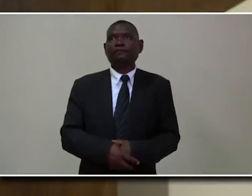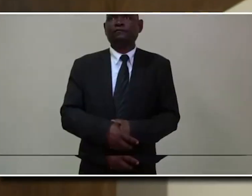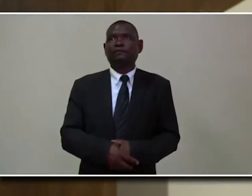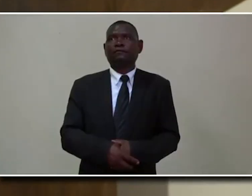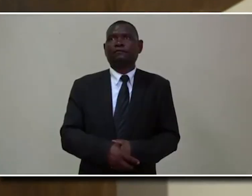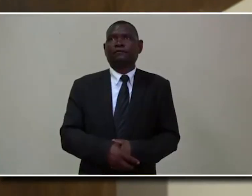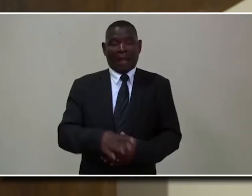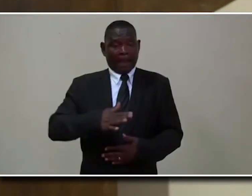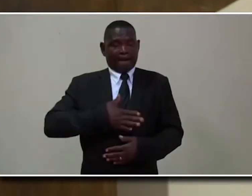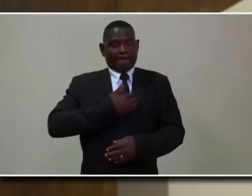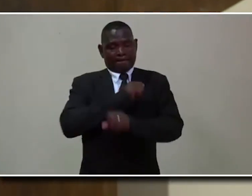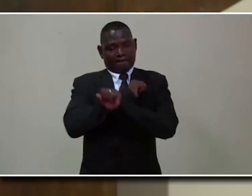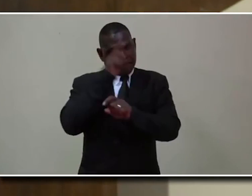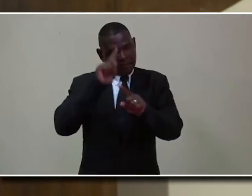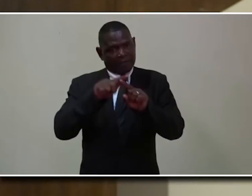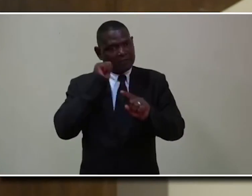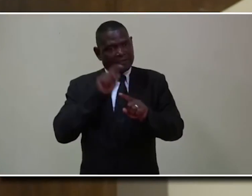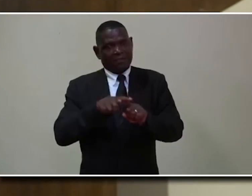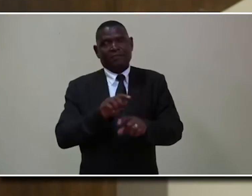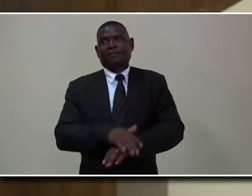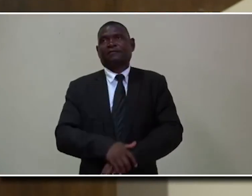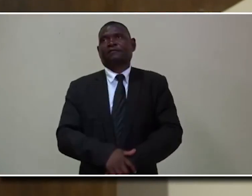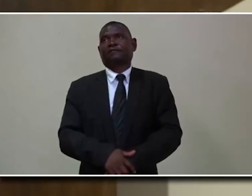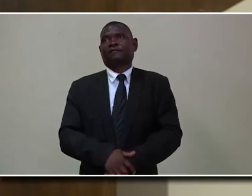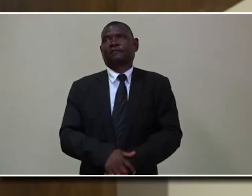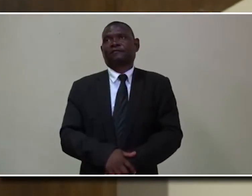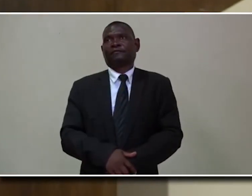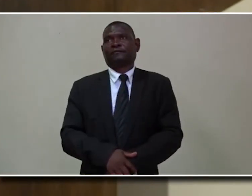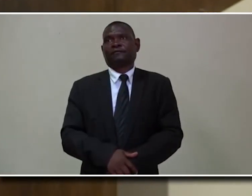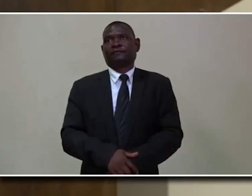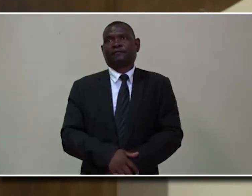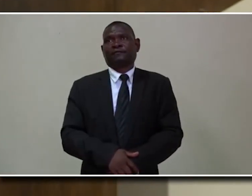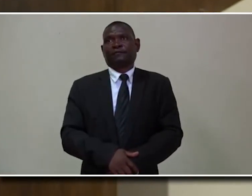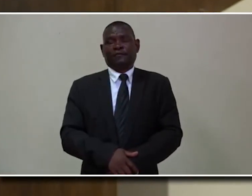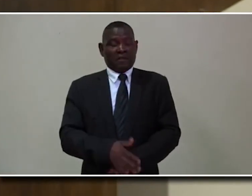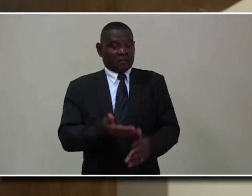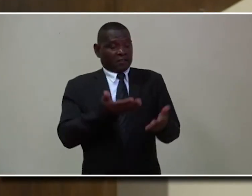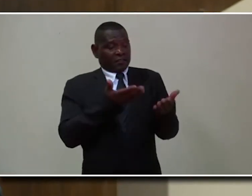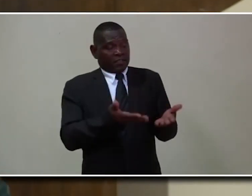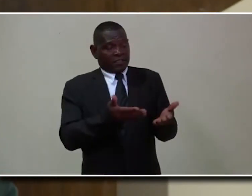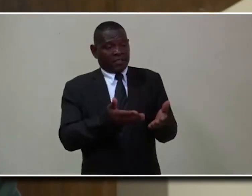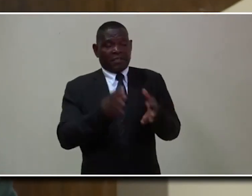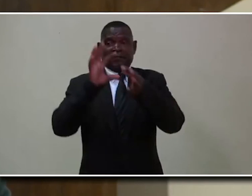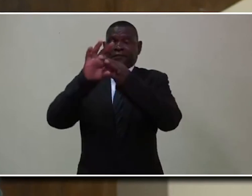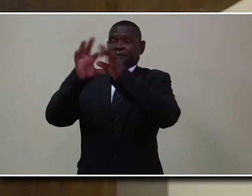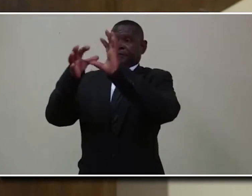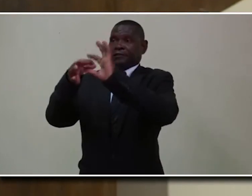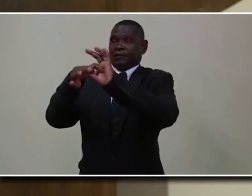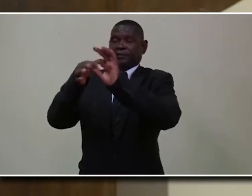My dear brothers, my dear sisters, here and in the connected congregations, I